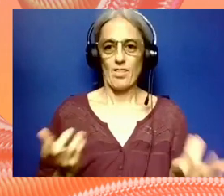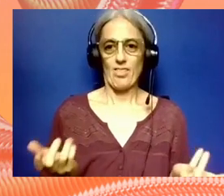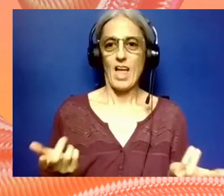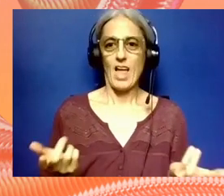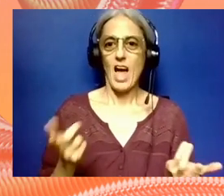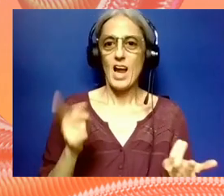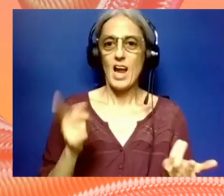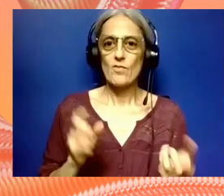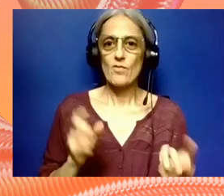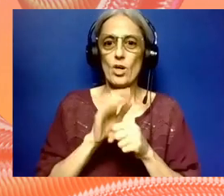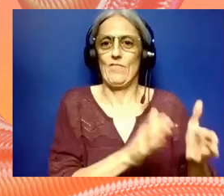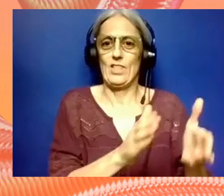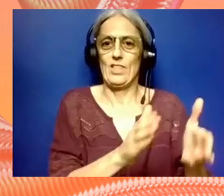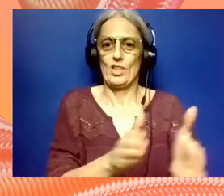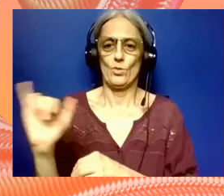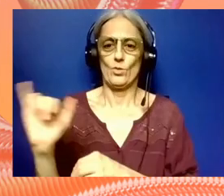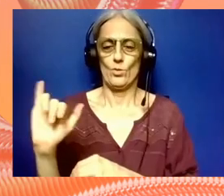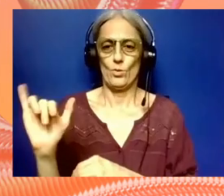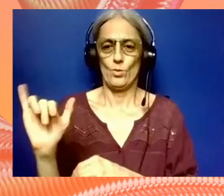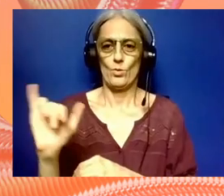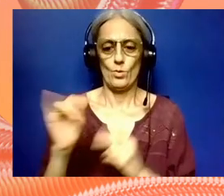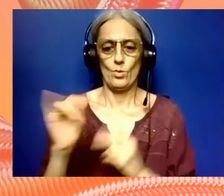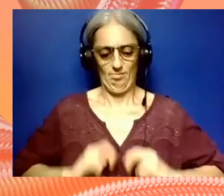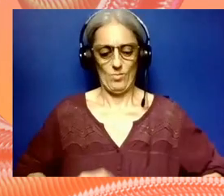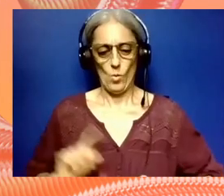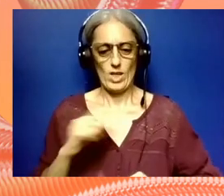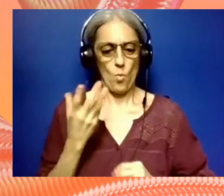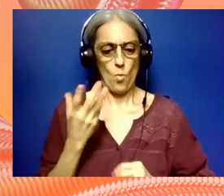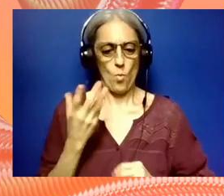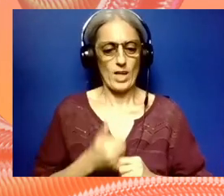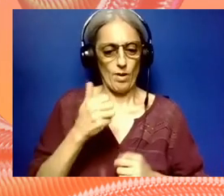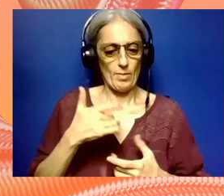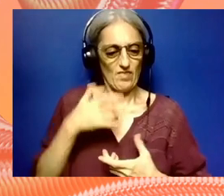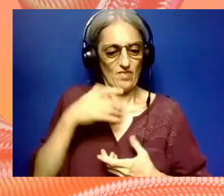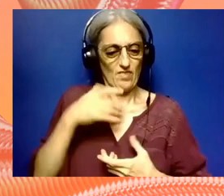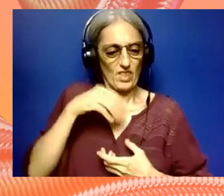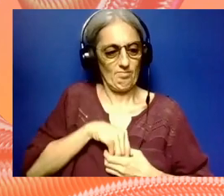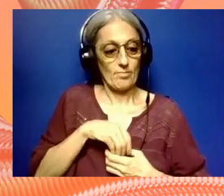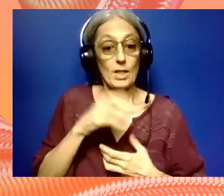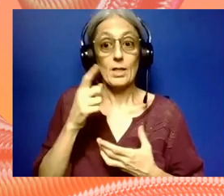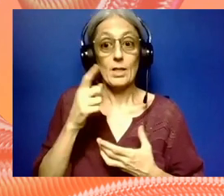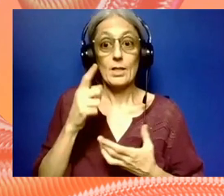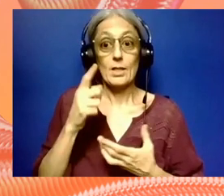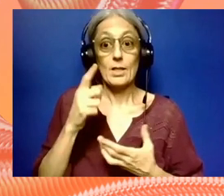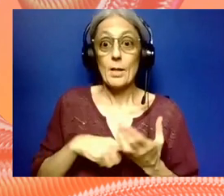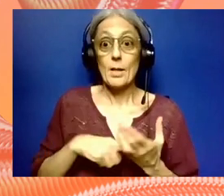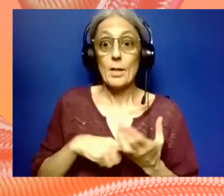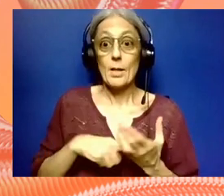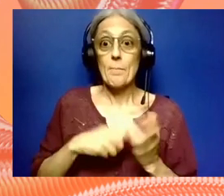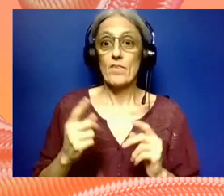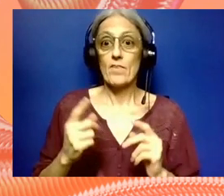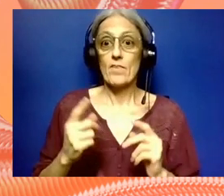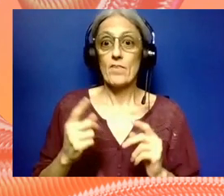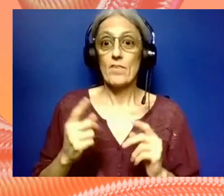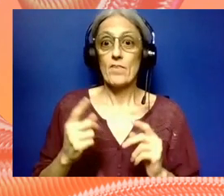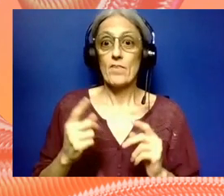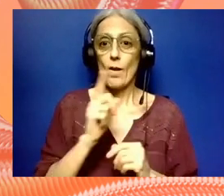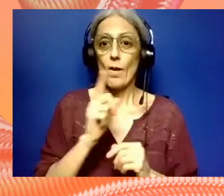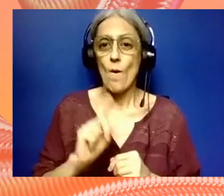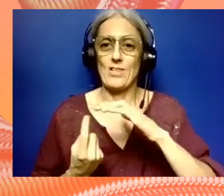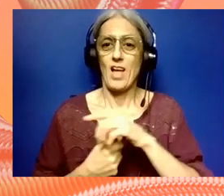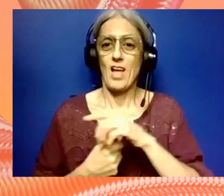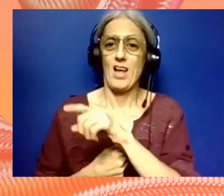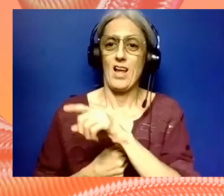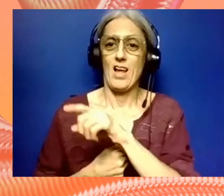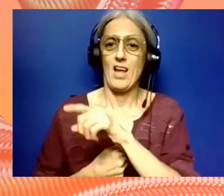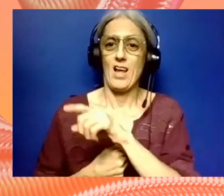Yeah. And I think when people feel lonely, yeah, and isolated, yeah, that gets exacerbated. Yeah, that's the